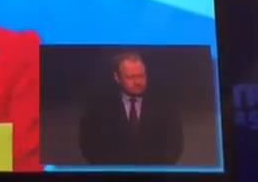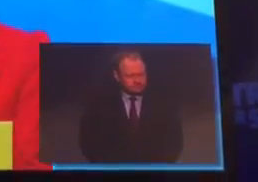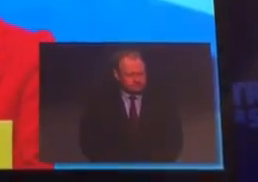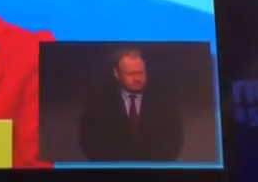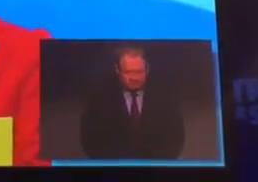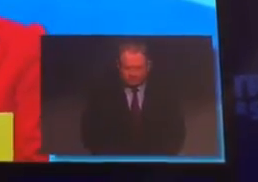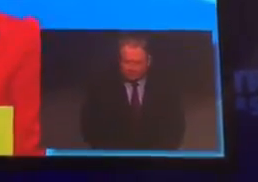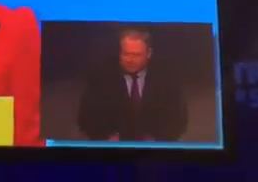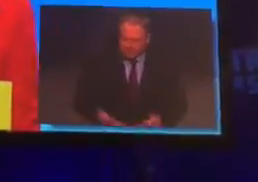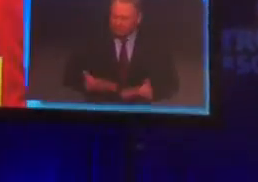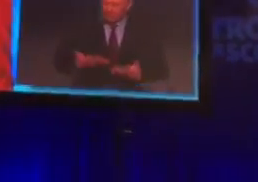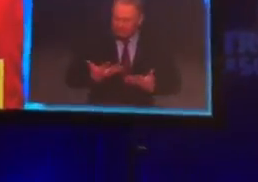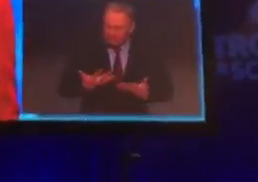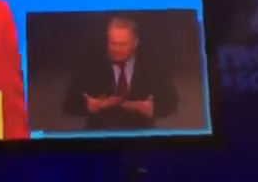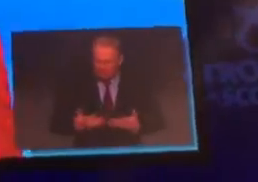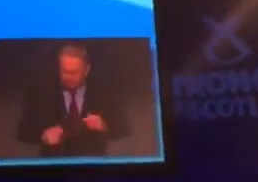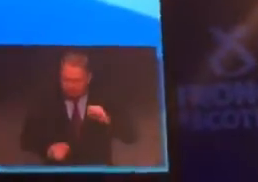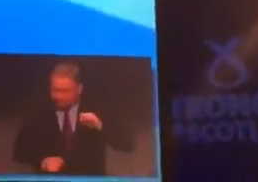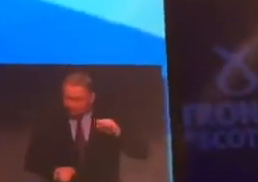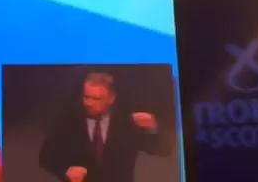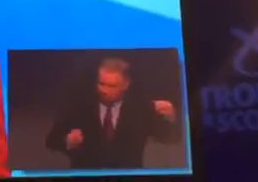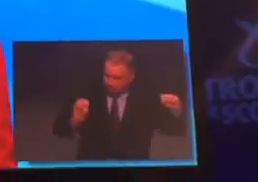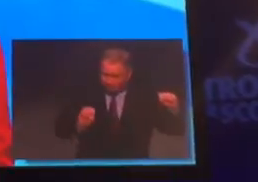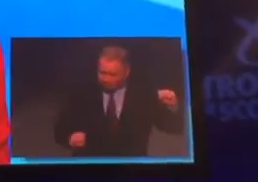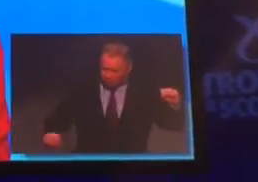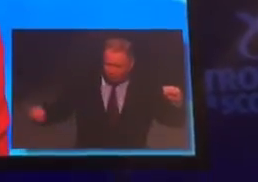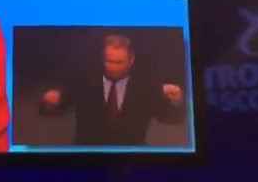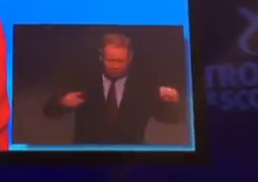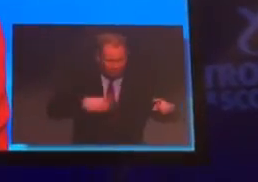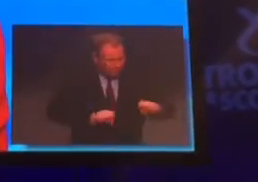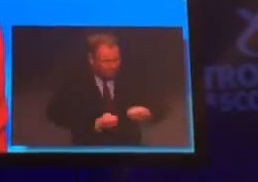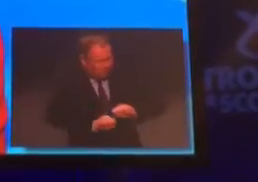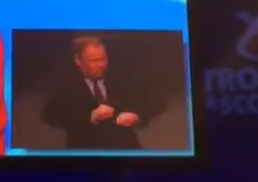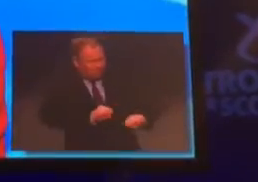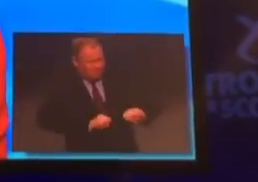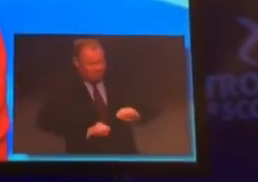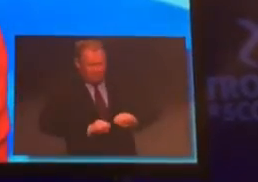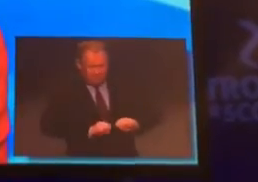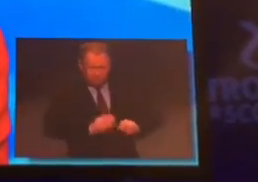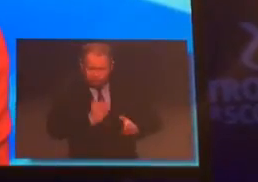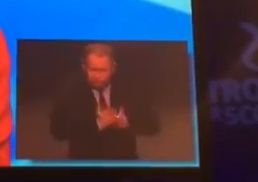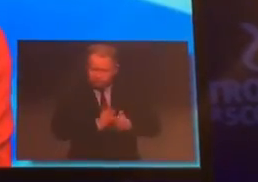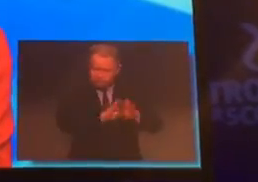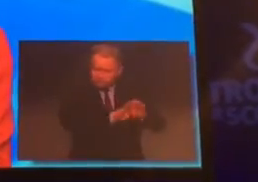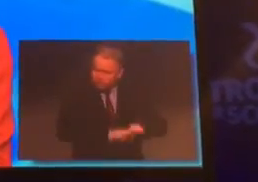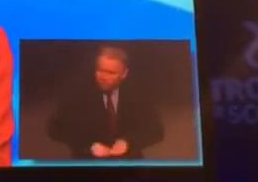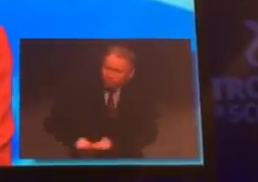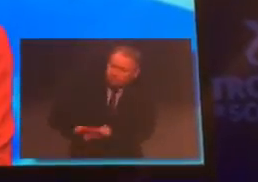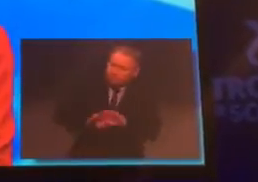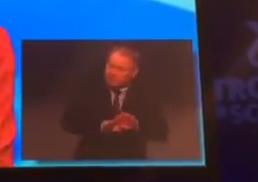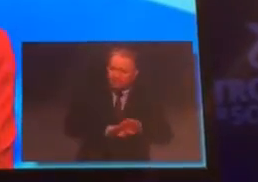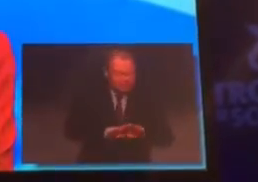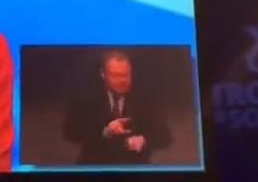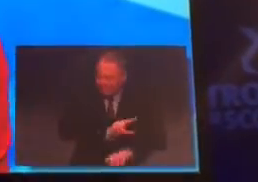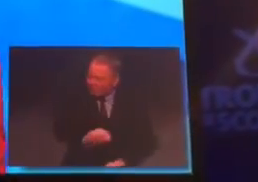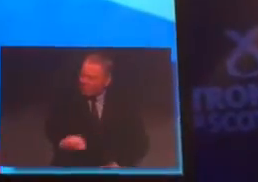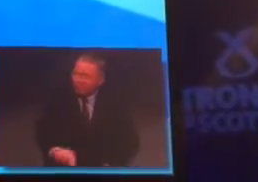To take us through that exit door against our will would be democratically